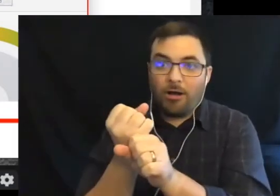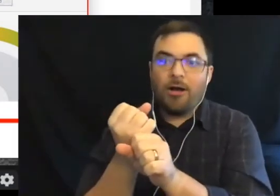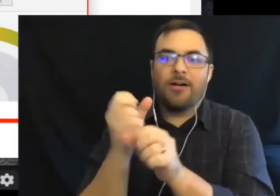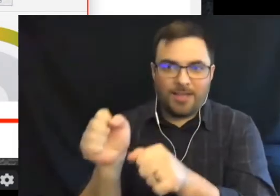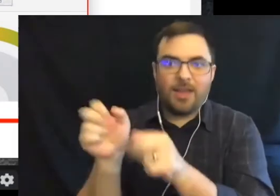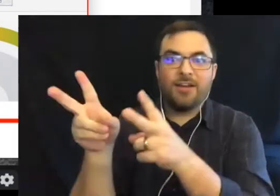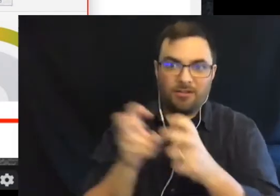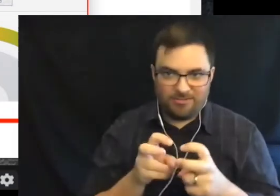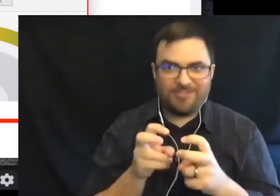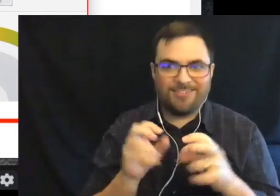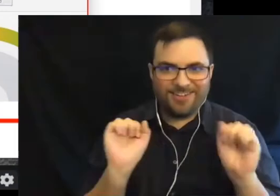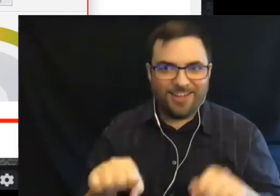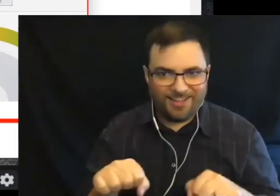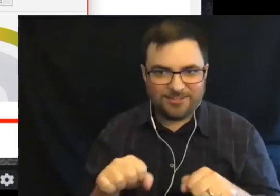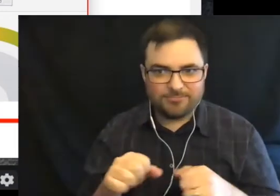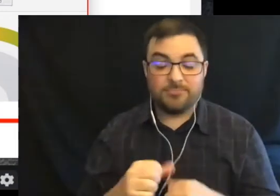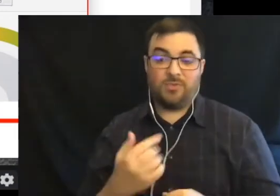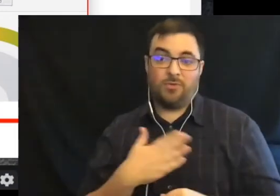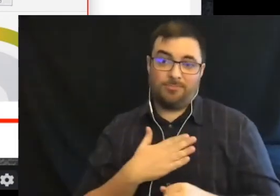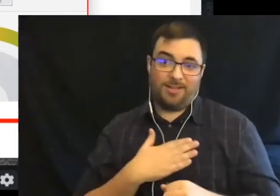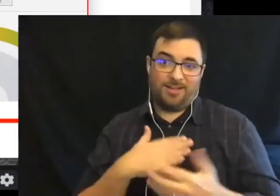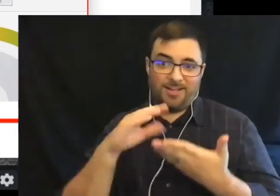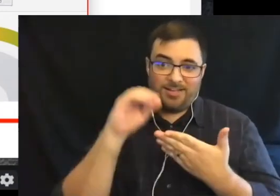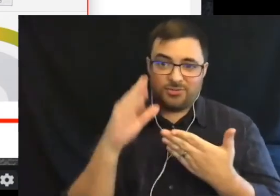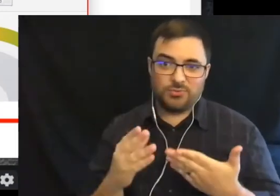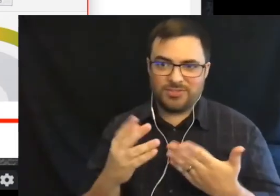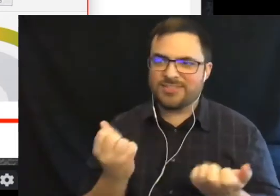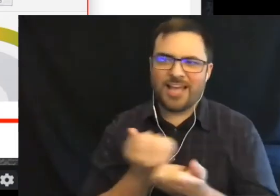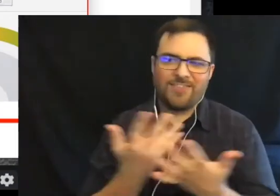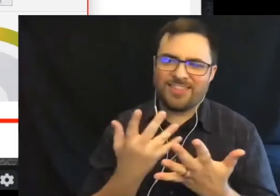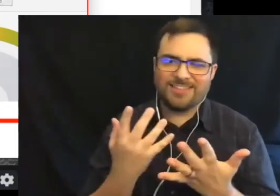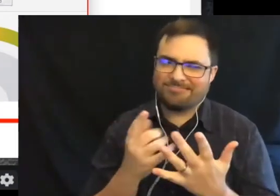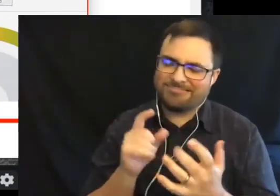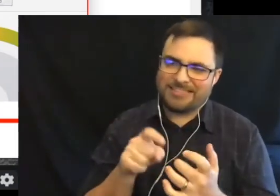Europe. For me and my students, and probably yours too, everything is so